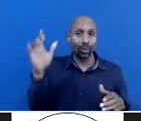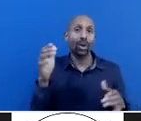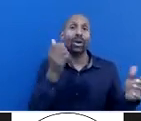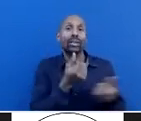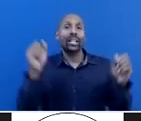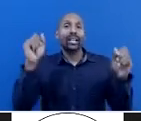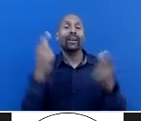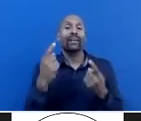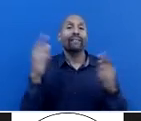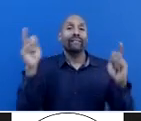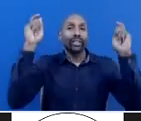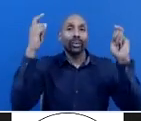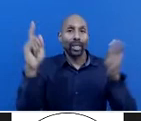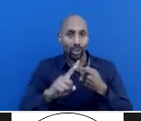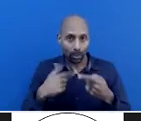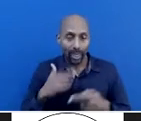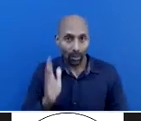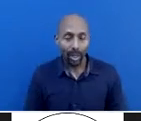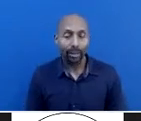that is rooting